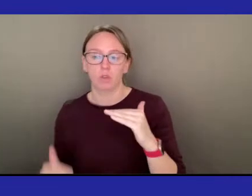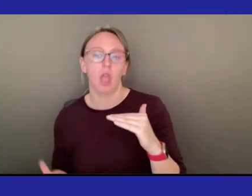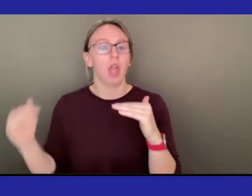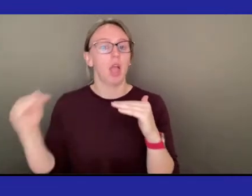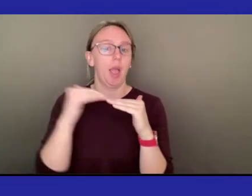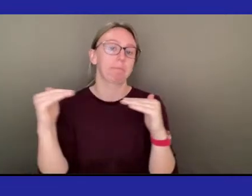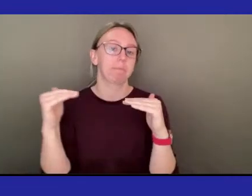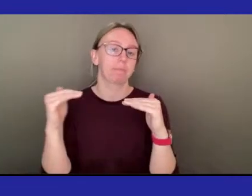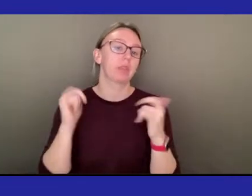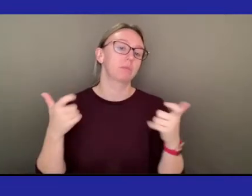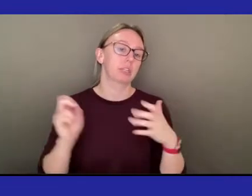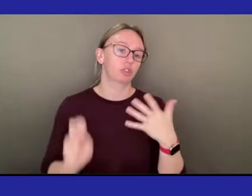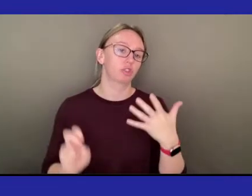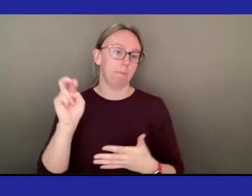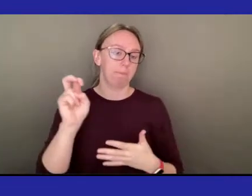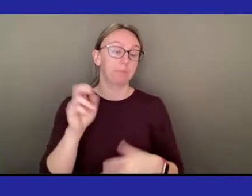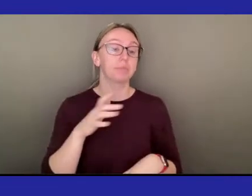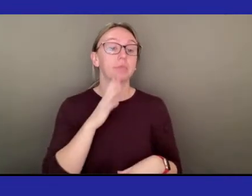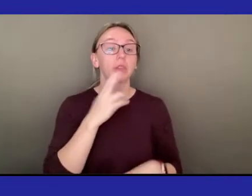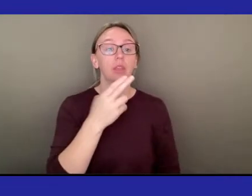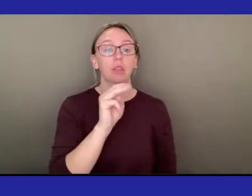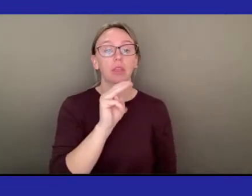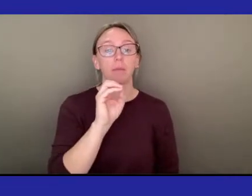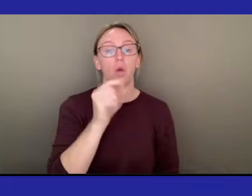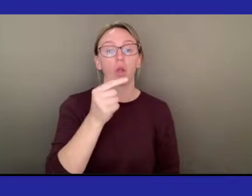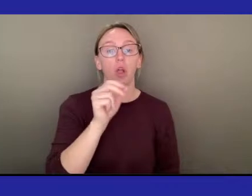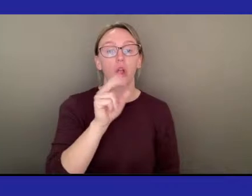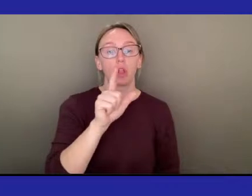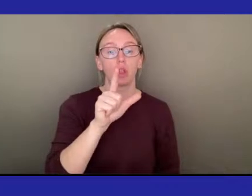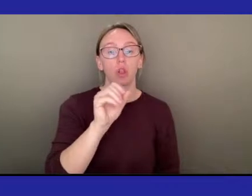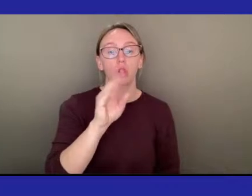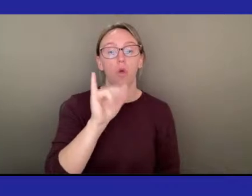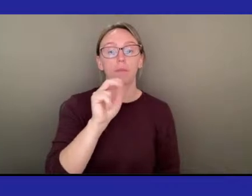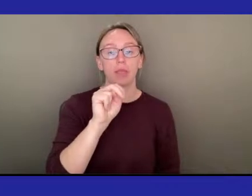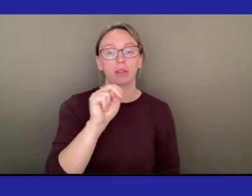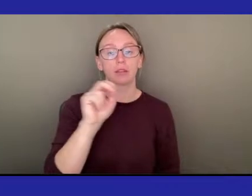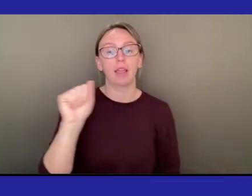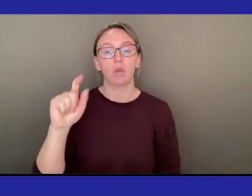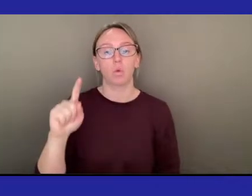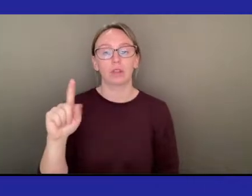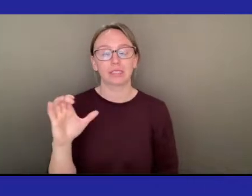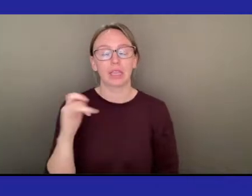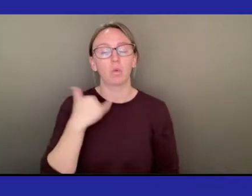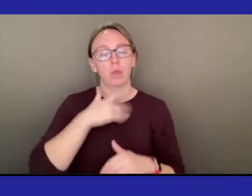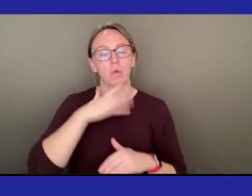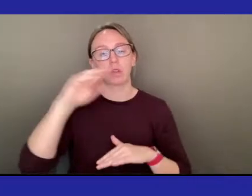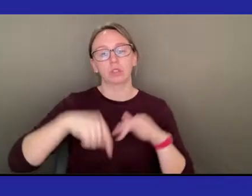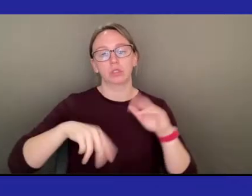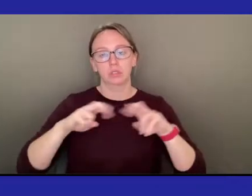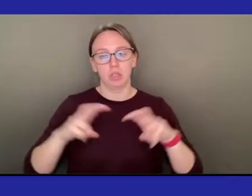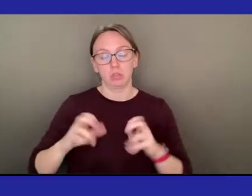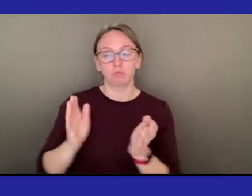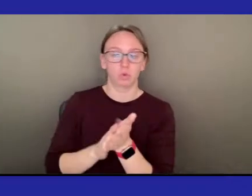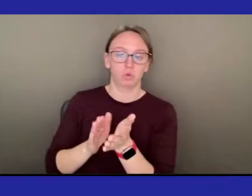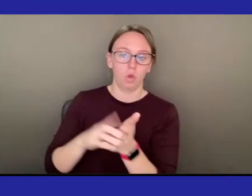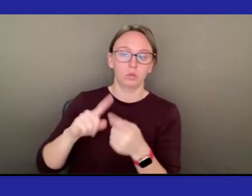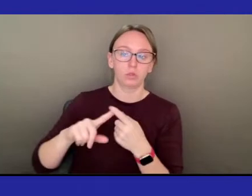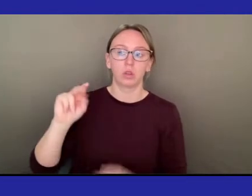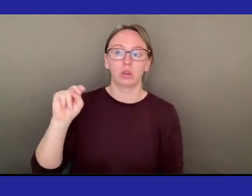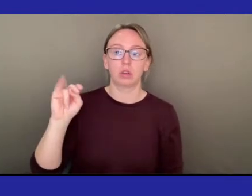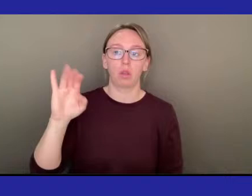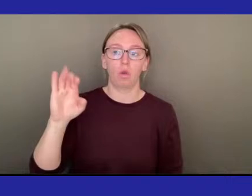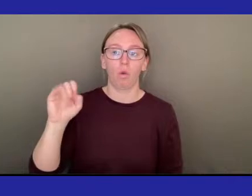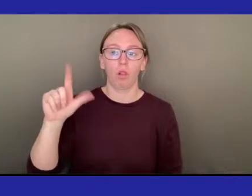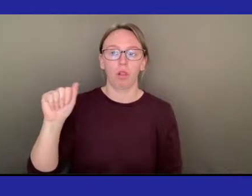Our hemoglobin A1C, which we'll do a deeper dive, kudos to Nicola and her team. It's been at